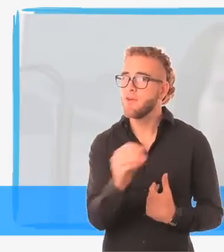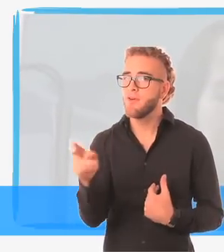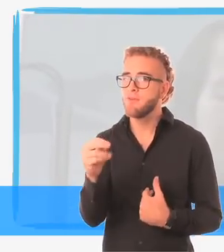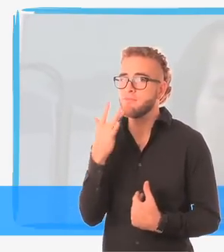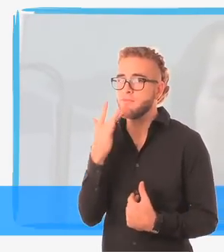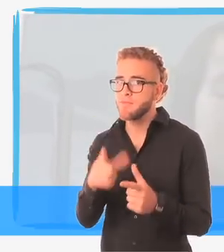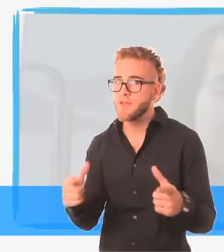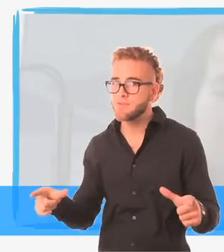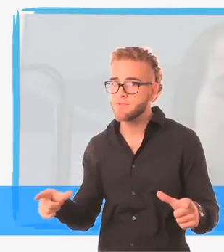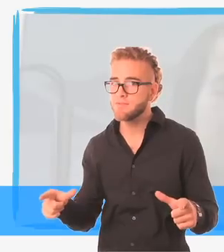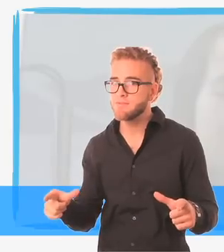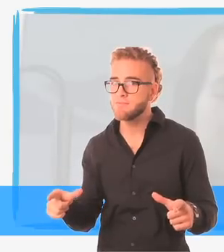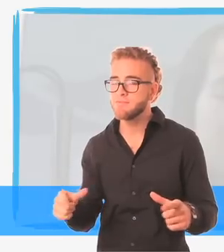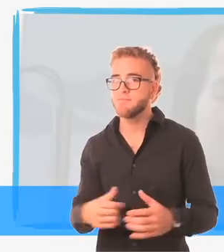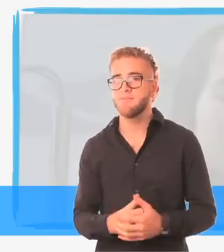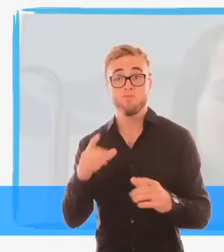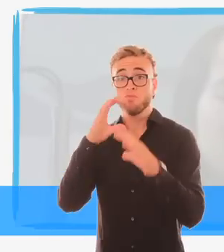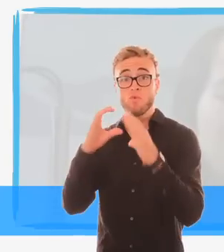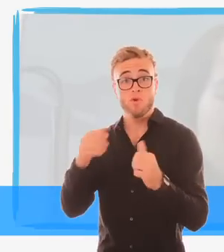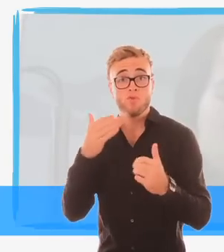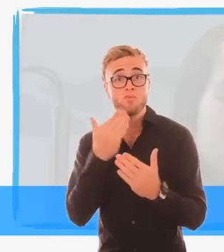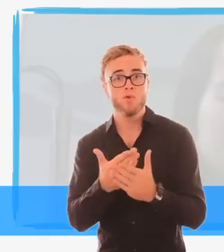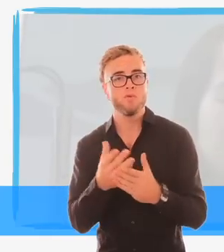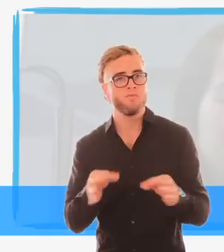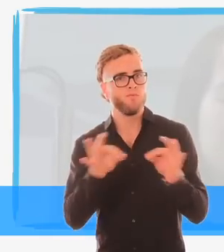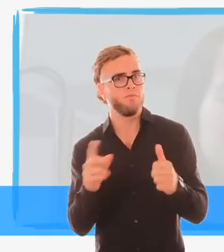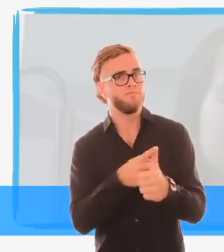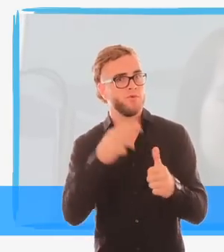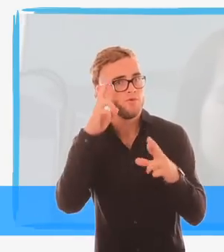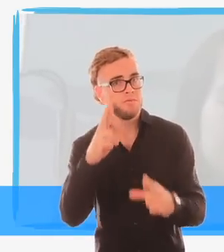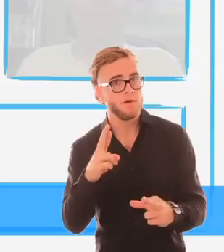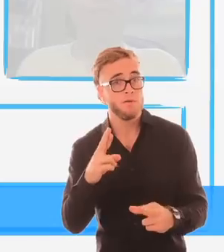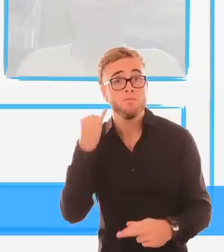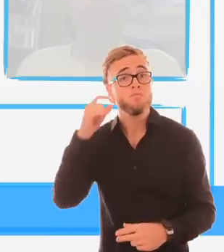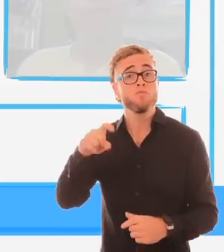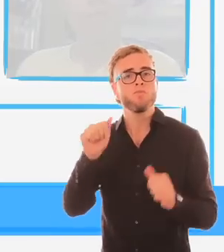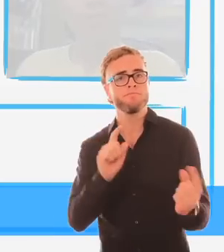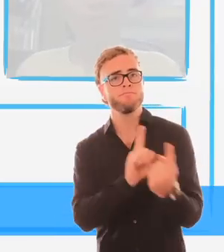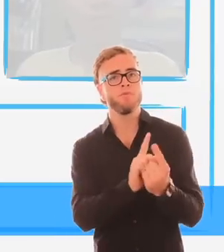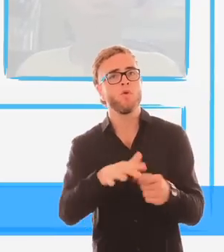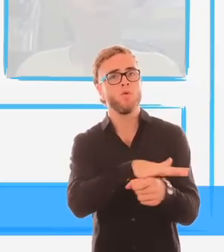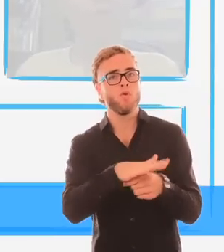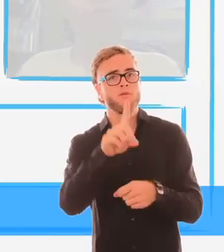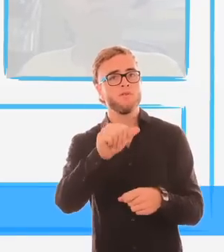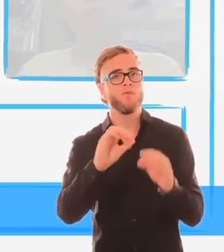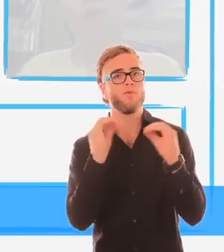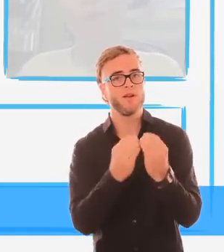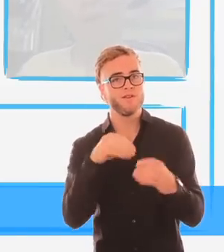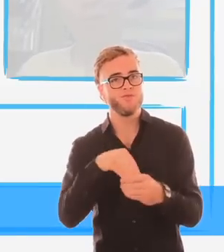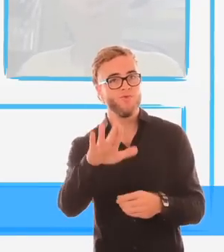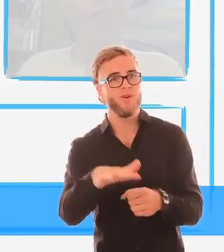good communication. If necessary, ask a local disabled persons organization in your area. I use a wheelchair. I'm